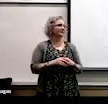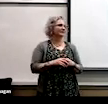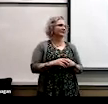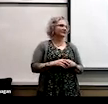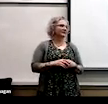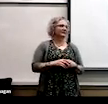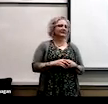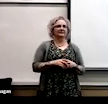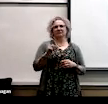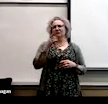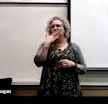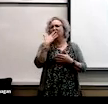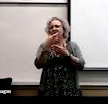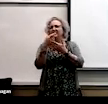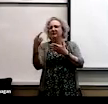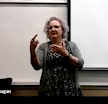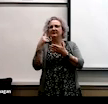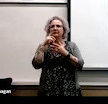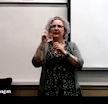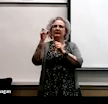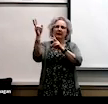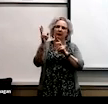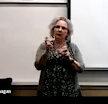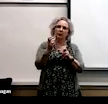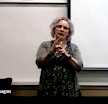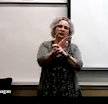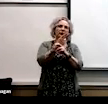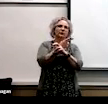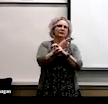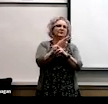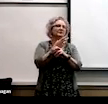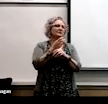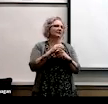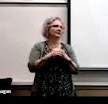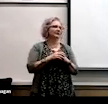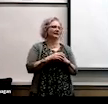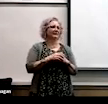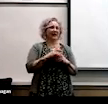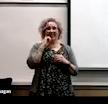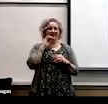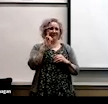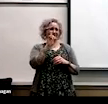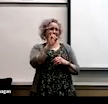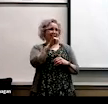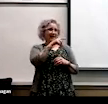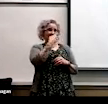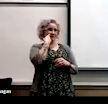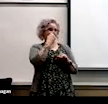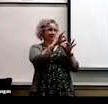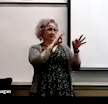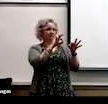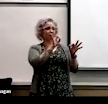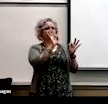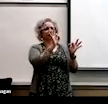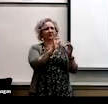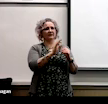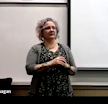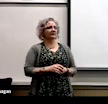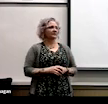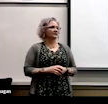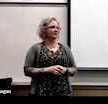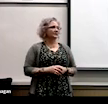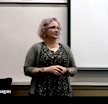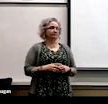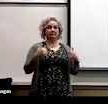easily accessible resources that anyone can use there. I think that's ideal, right? And as an adult